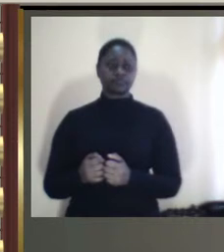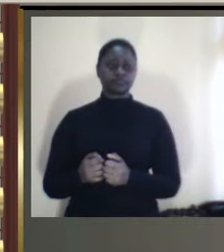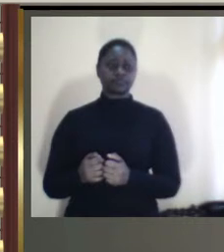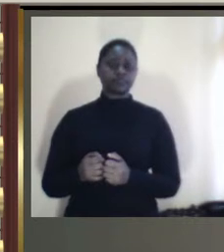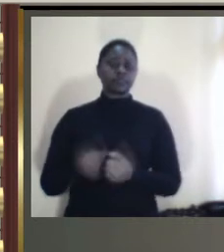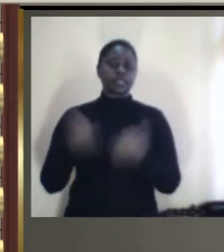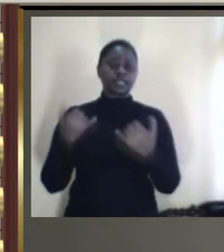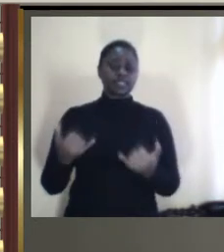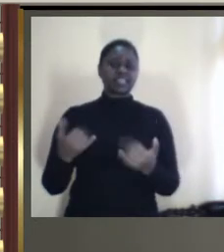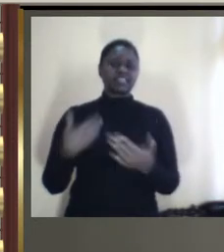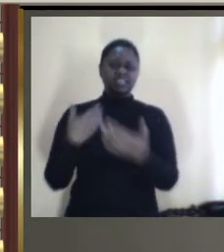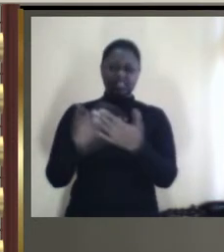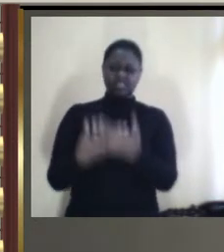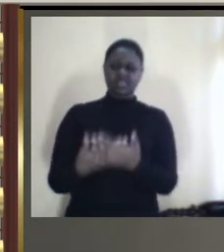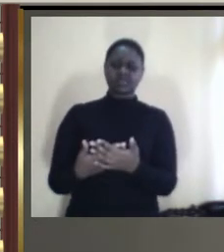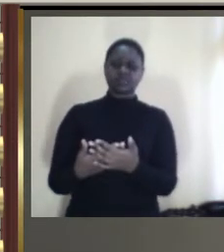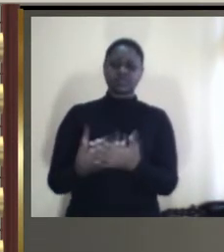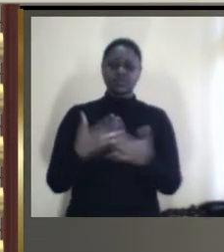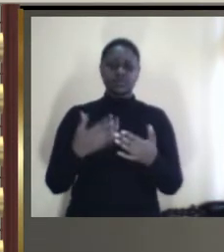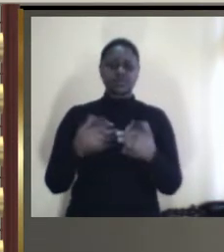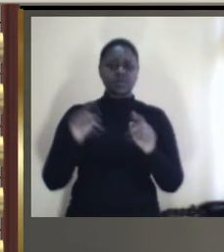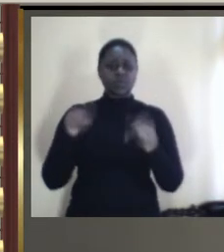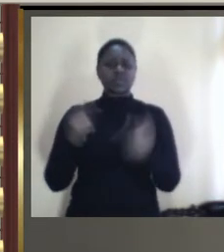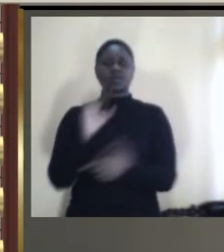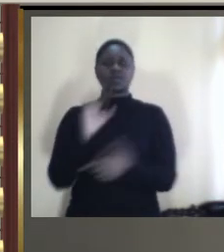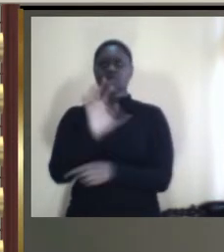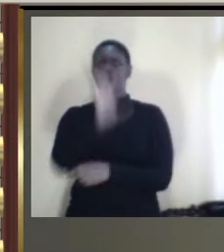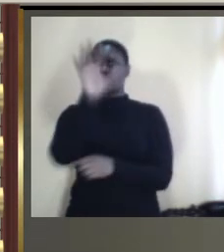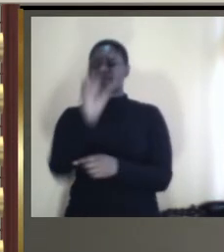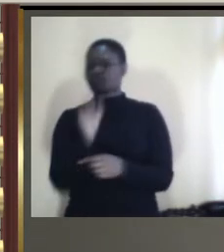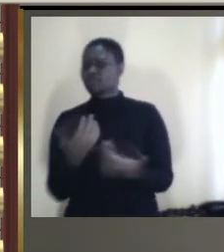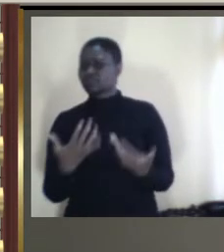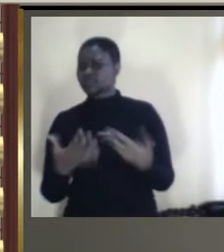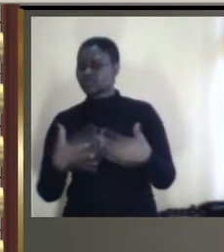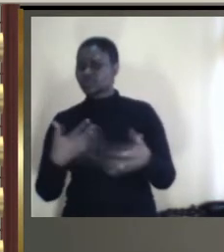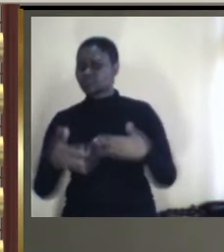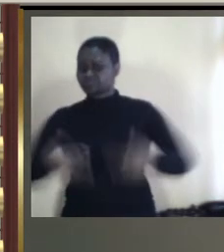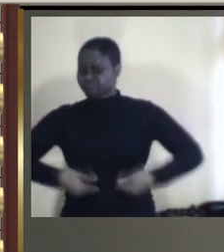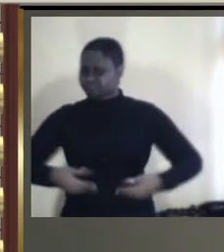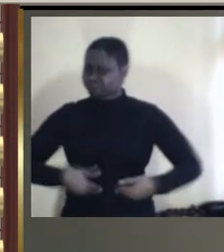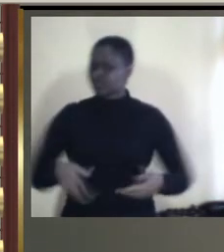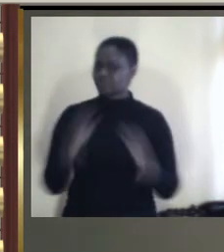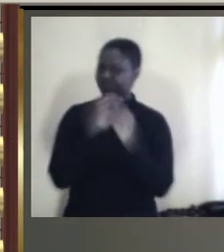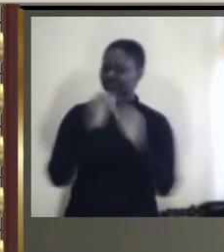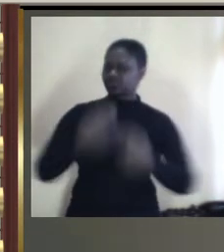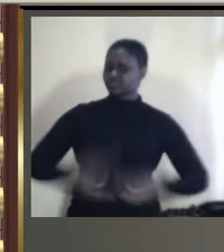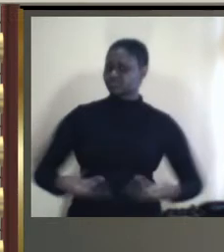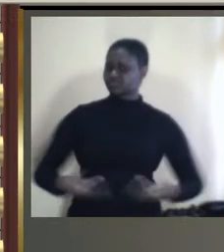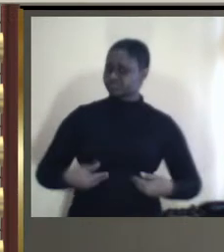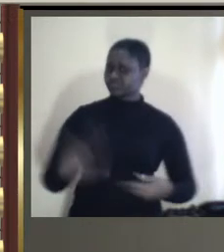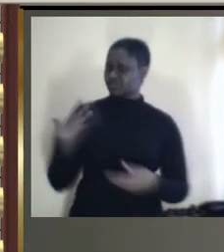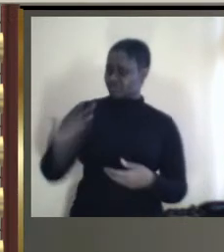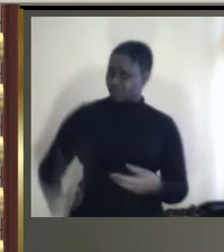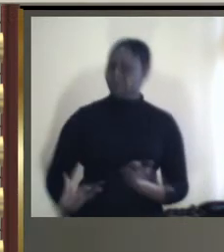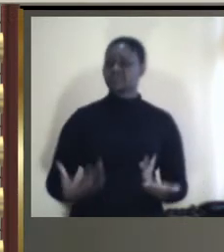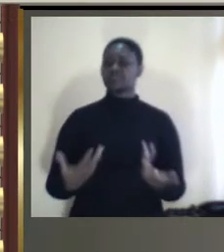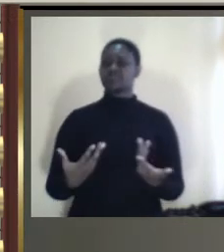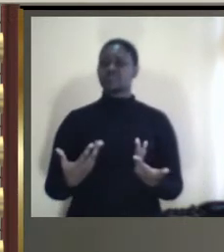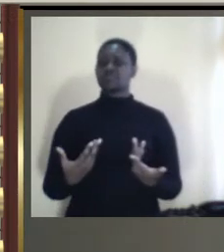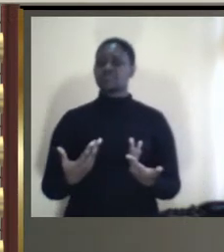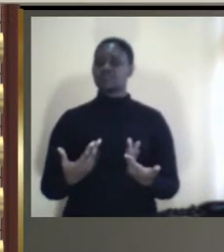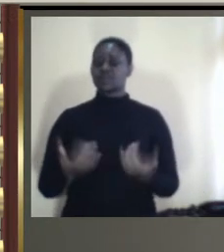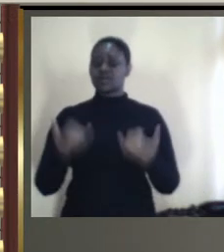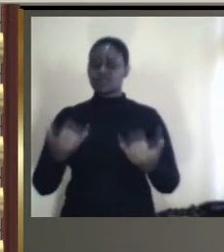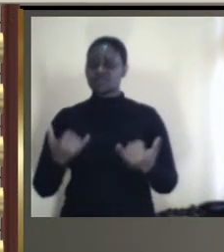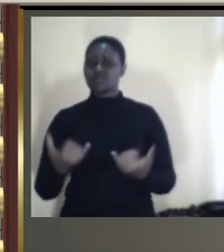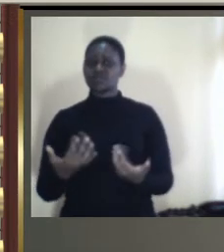And this can only be realized when no African goes to bed on an empty stomach. Our province's border